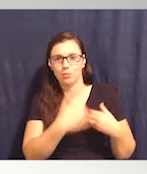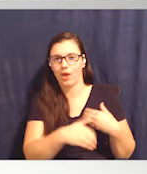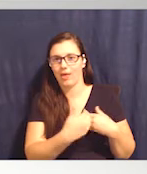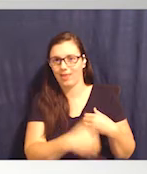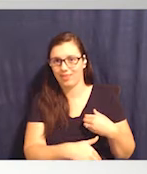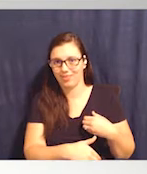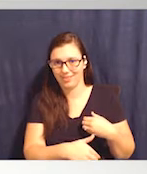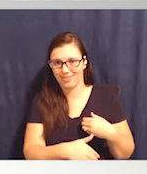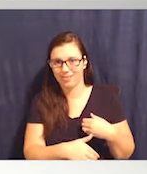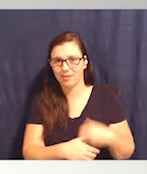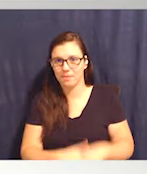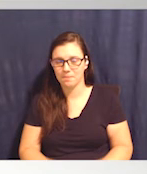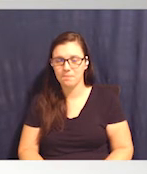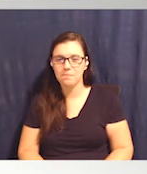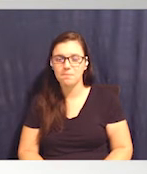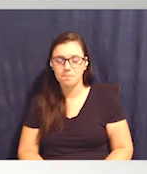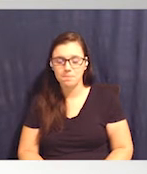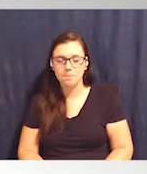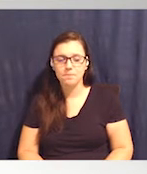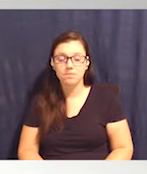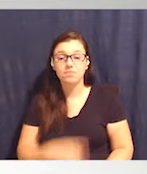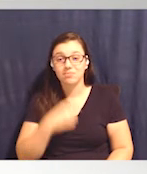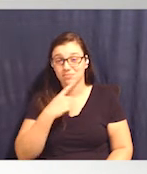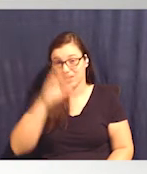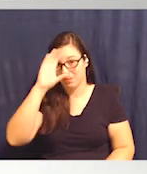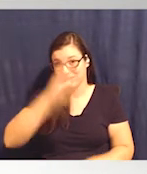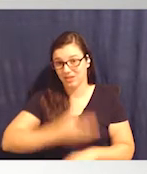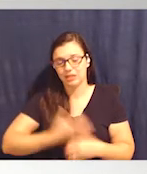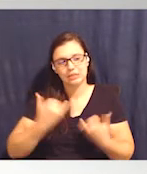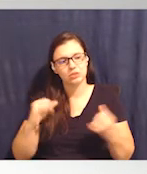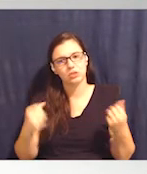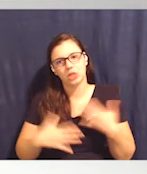And I will tell you, with my son, I still get scared when he drives a car. It's